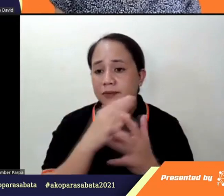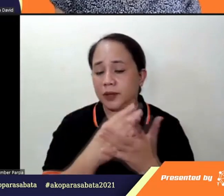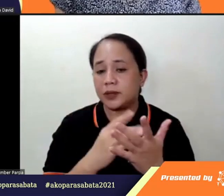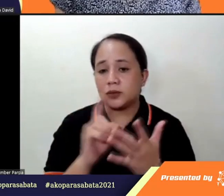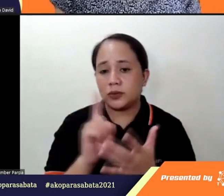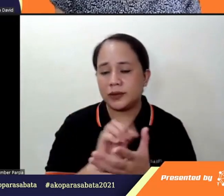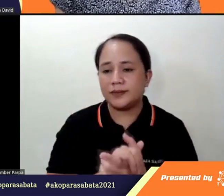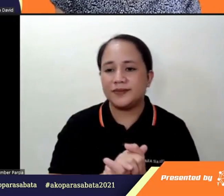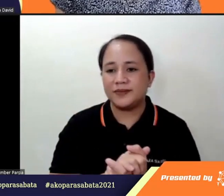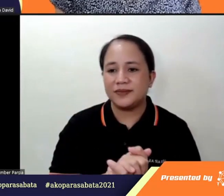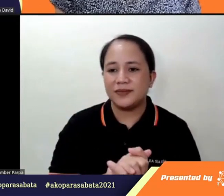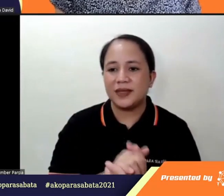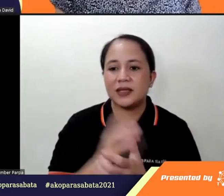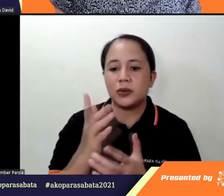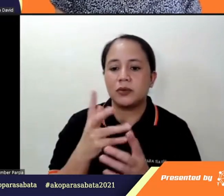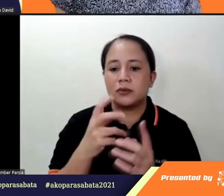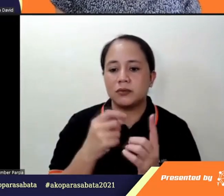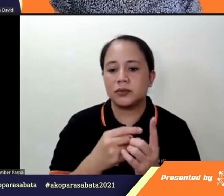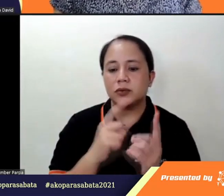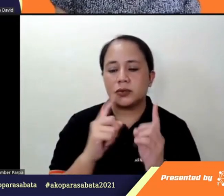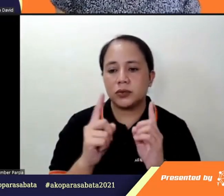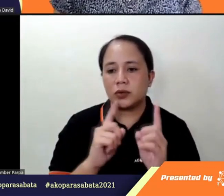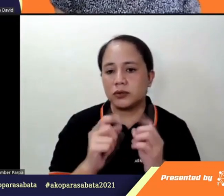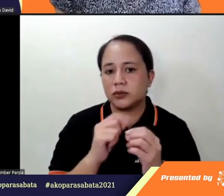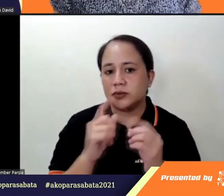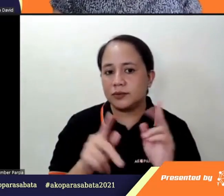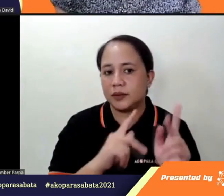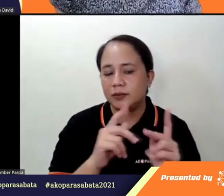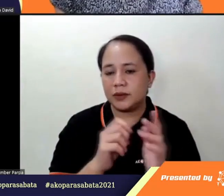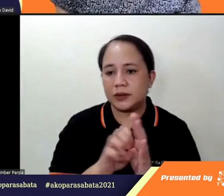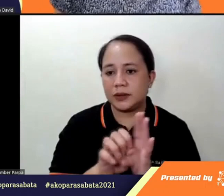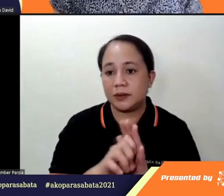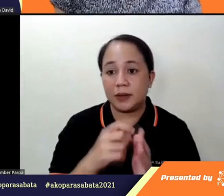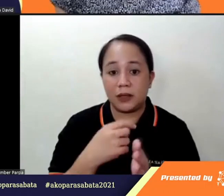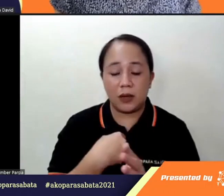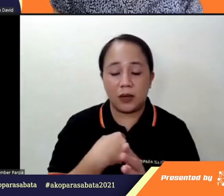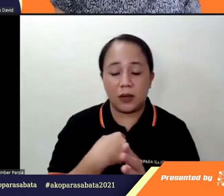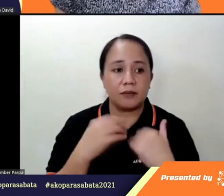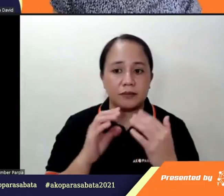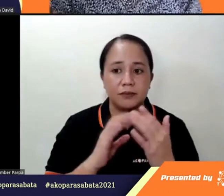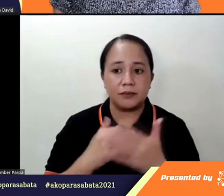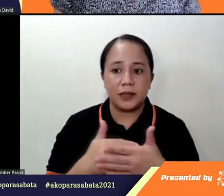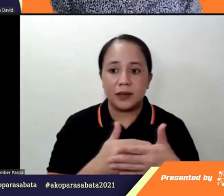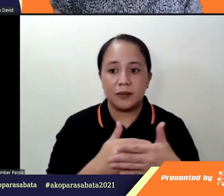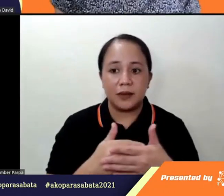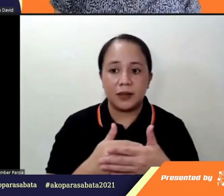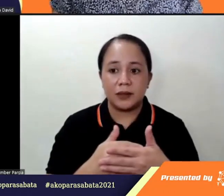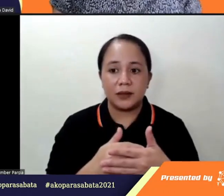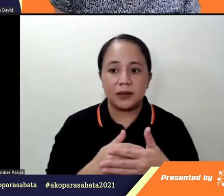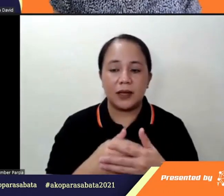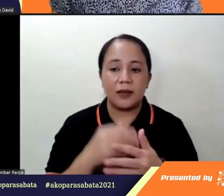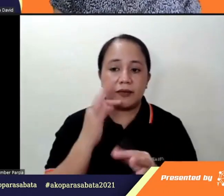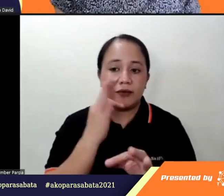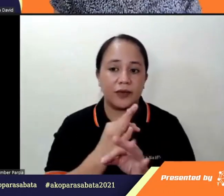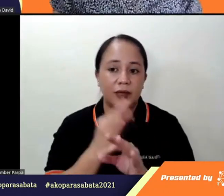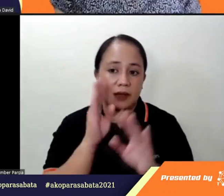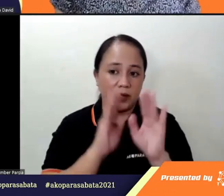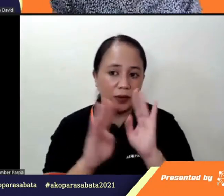is them reaching out to talk to people. So, for example, nagkaanak ako na nagka-faith crisis,